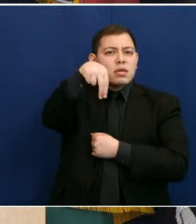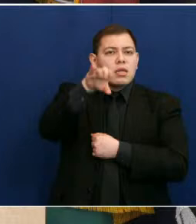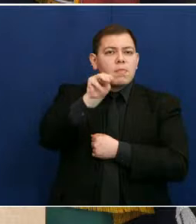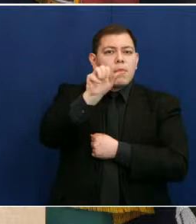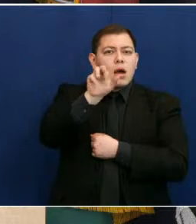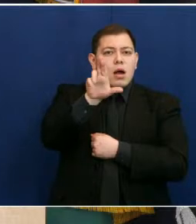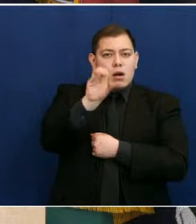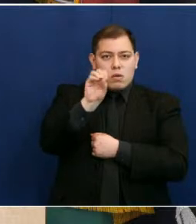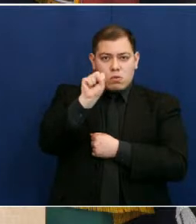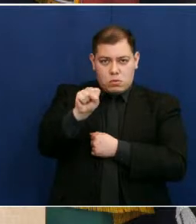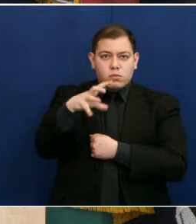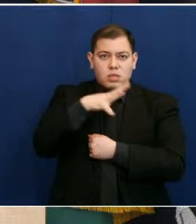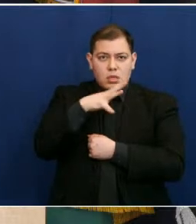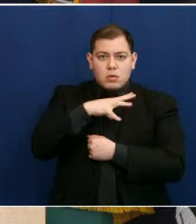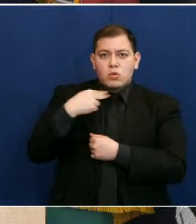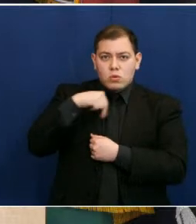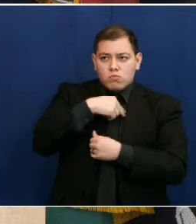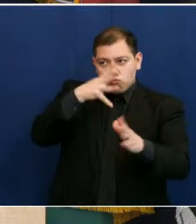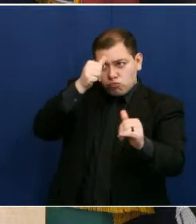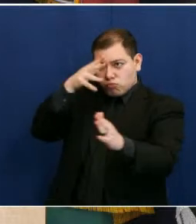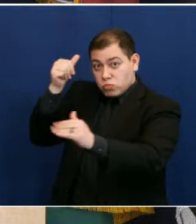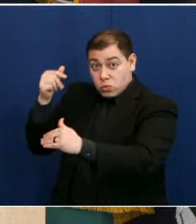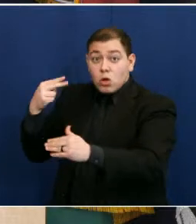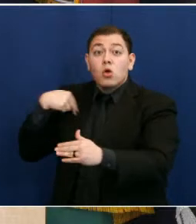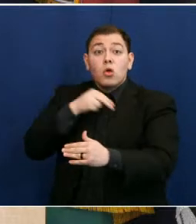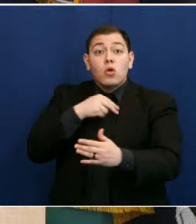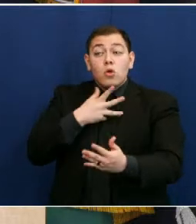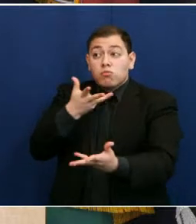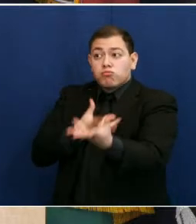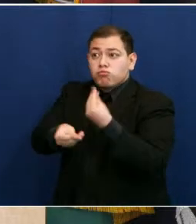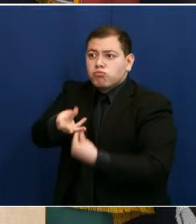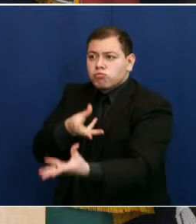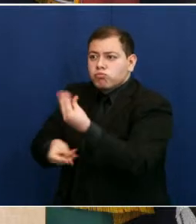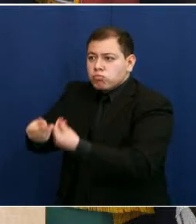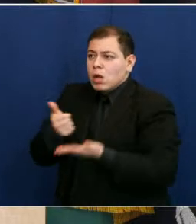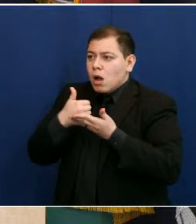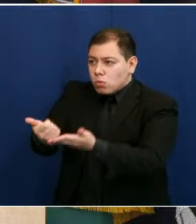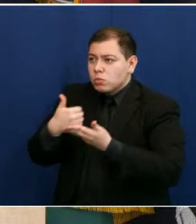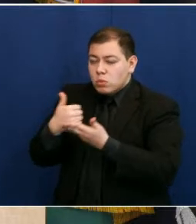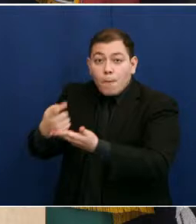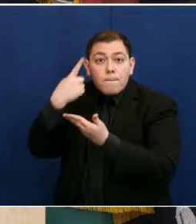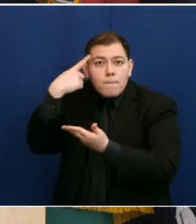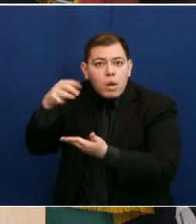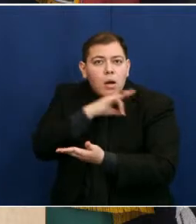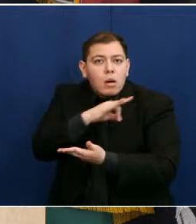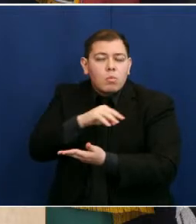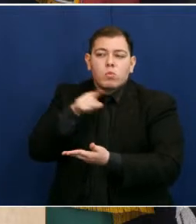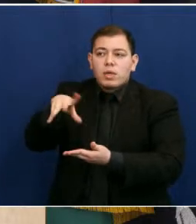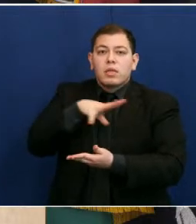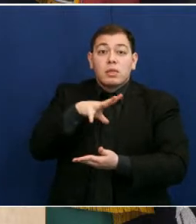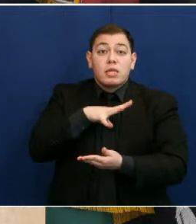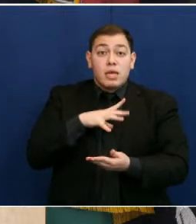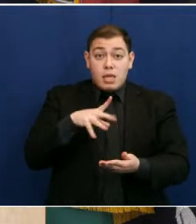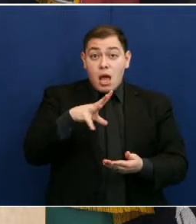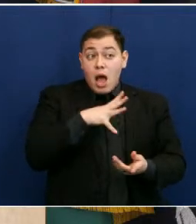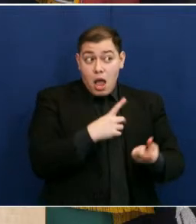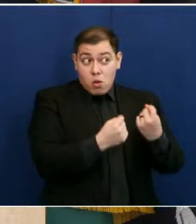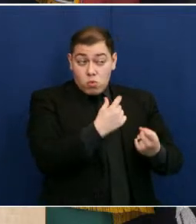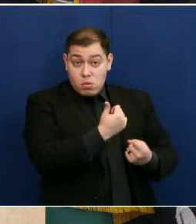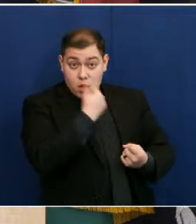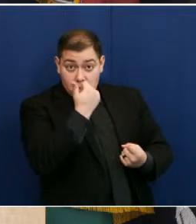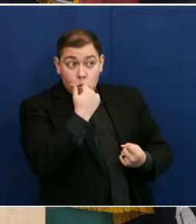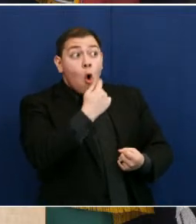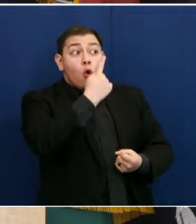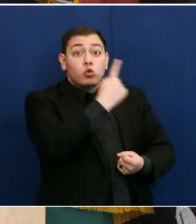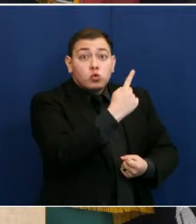Entonces lo que estamos haciendo es seguimos creando colaboraciones y pidiendo pues a los estudiantes y sus familias que se vacunen,